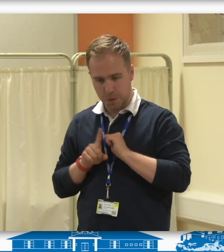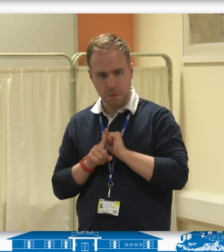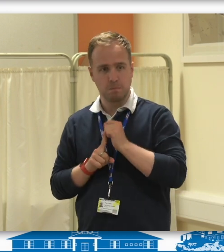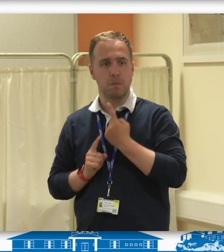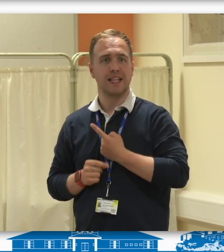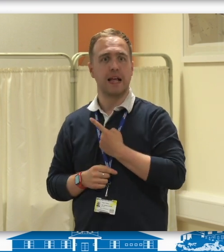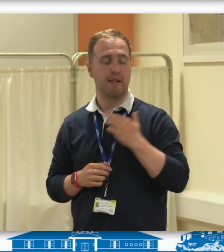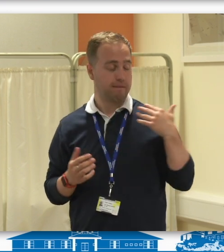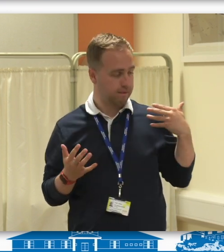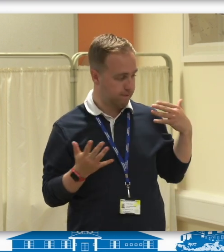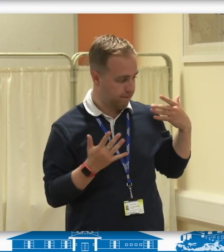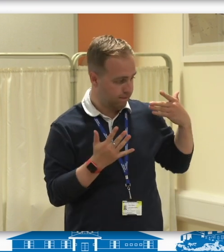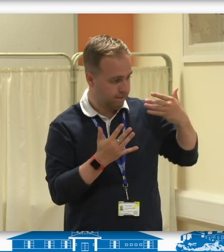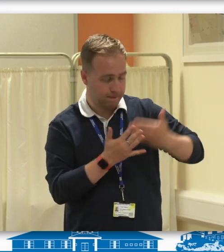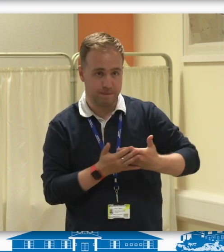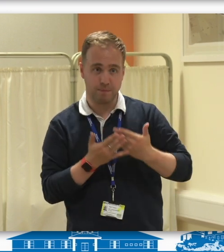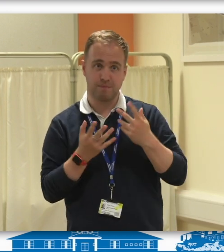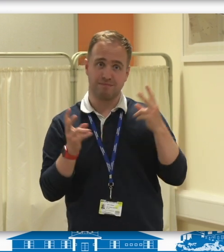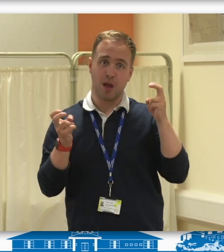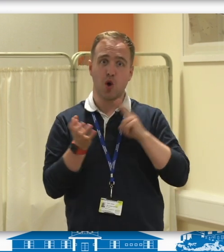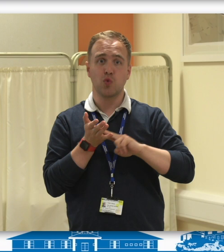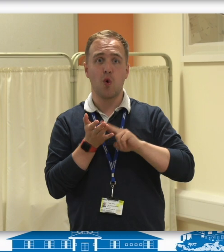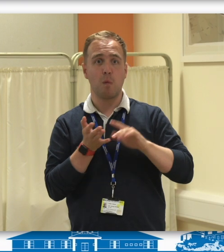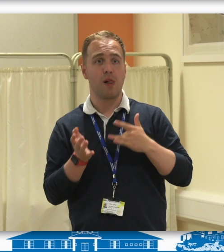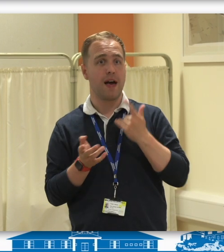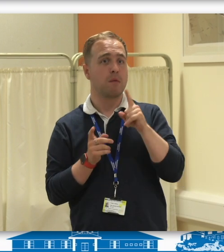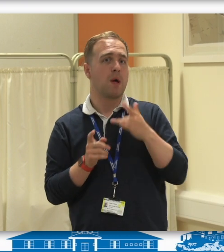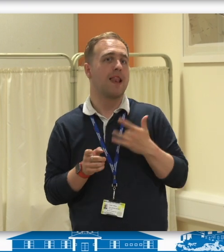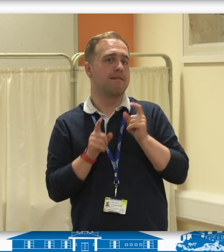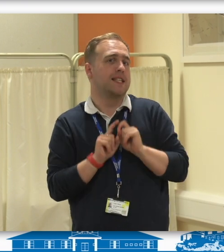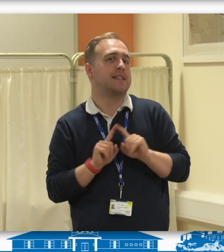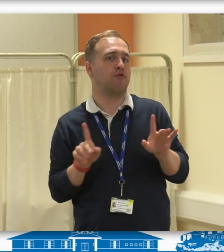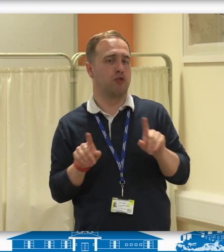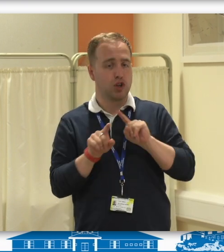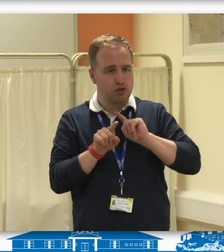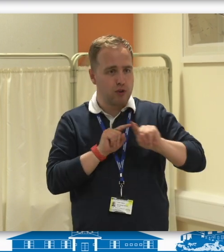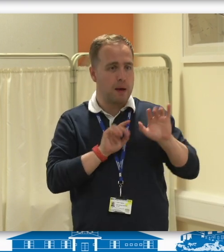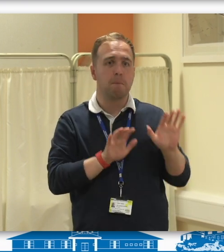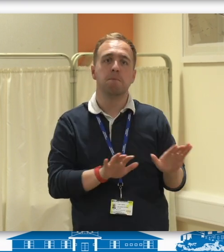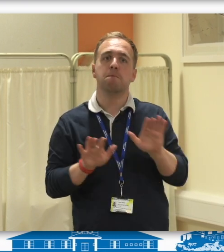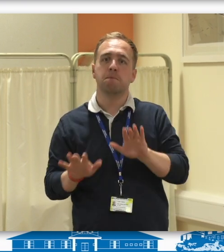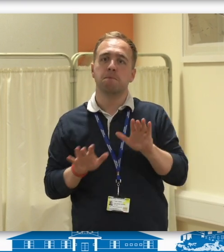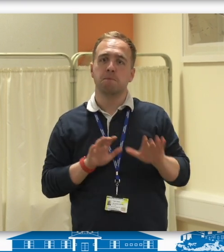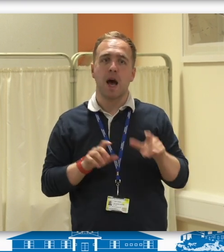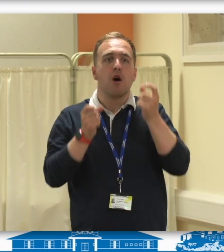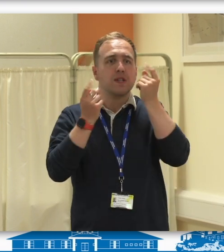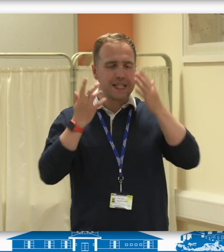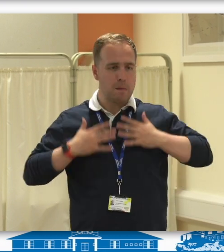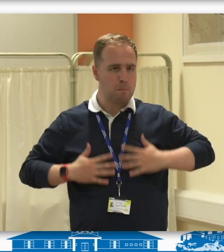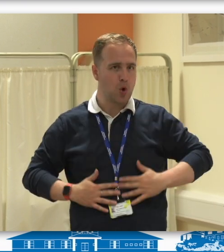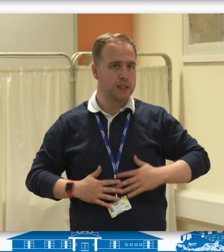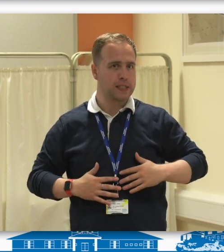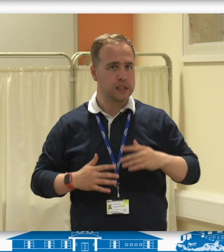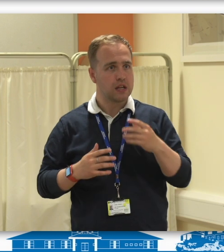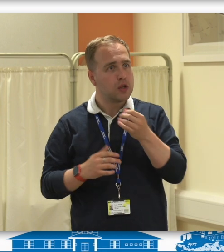Fast forward to now, I have a normal life, but I do live it differently. I pace myself, I listen to my body. I know I'll